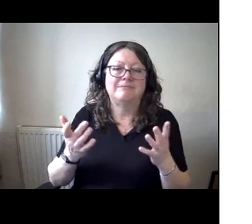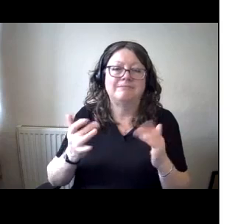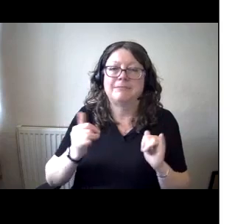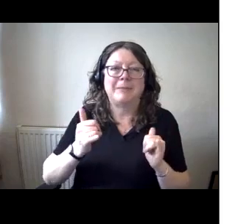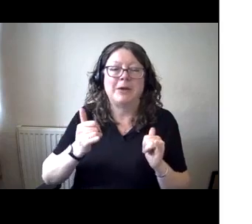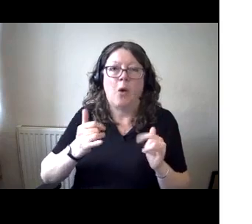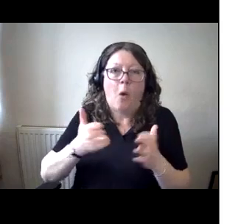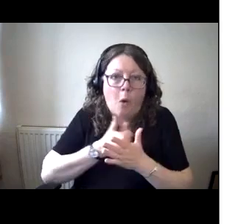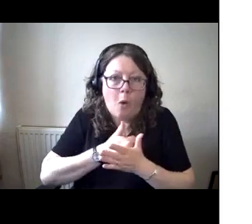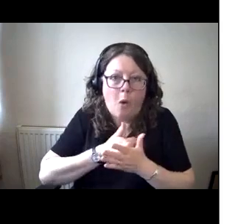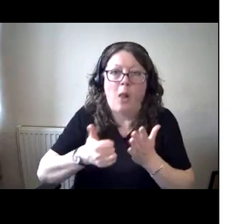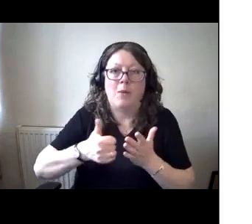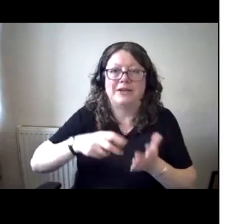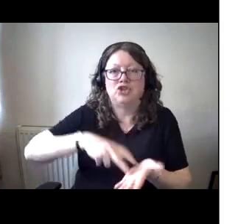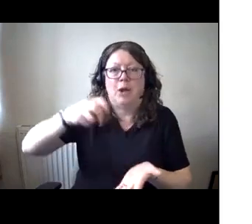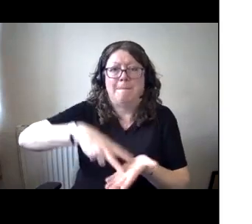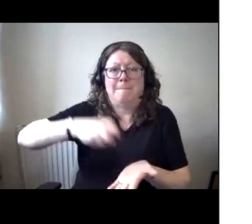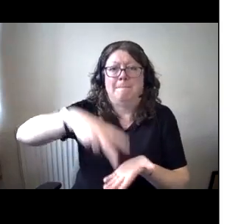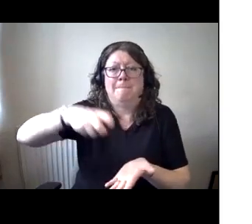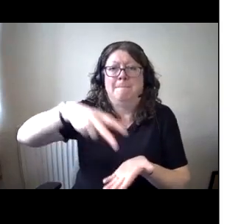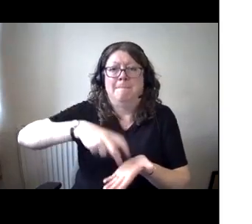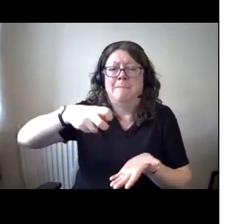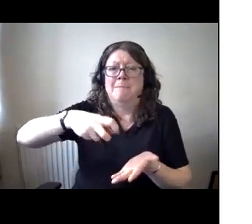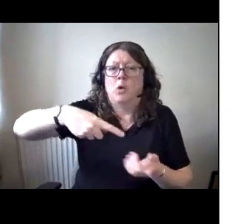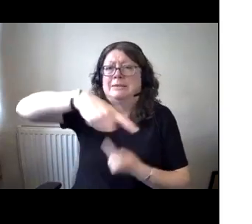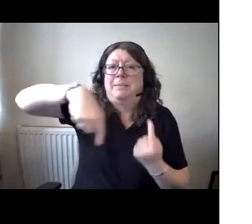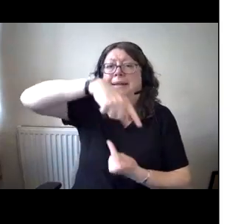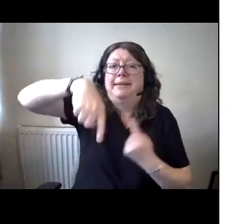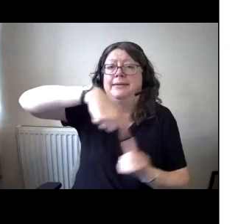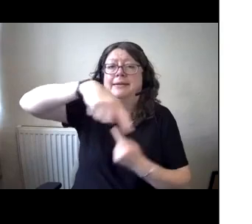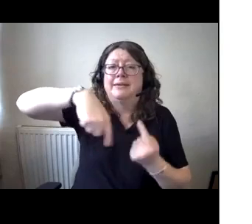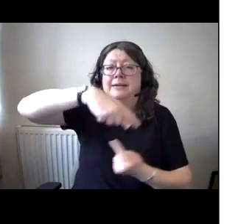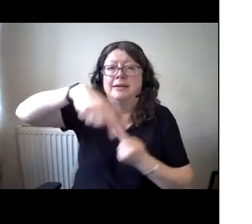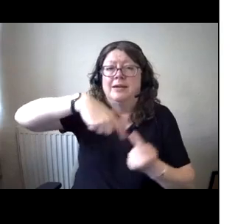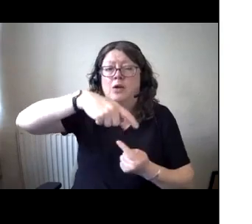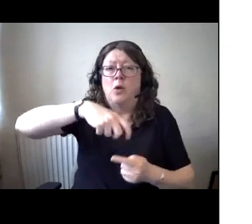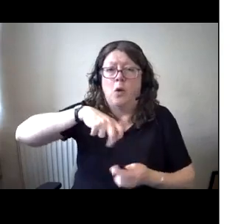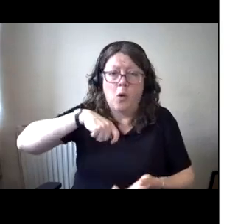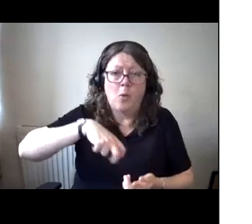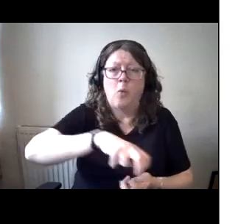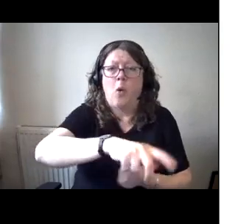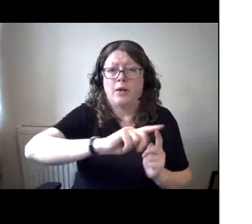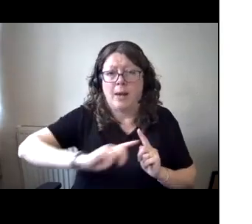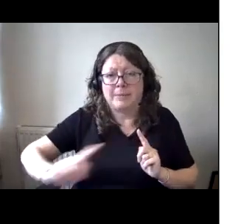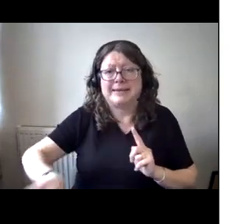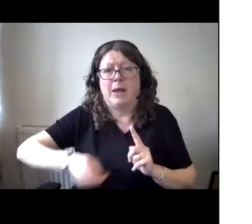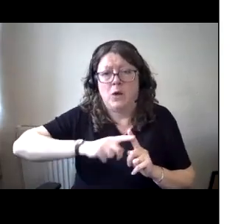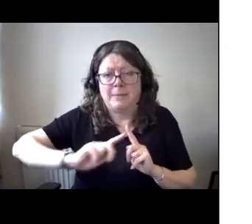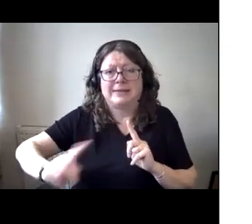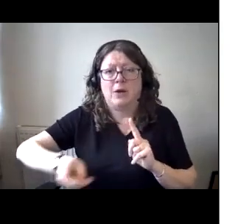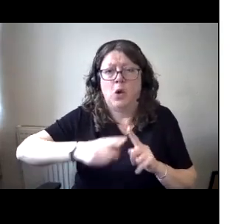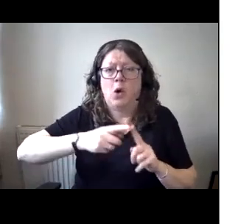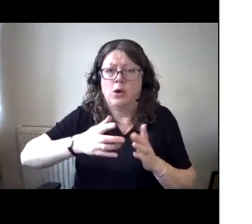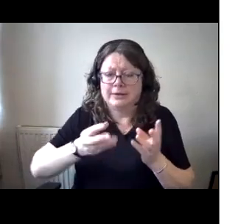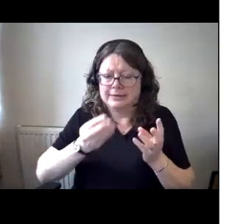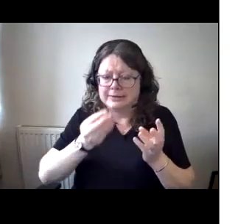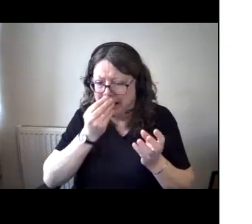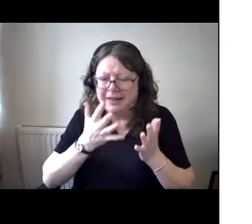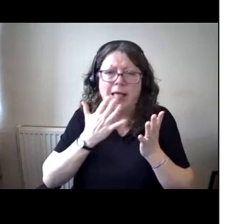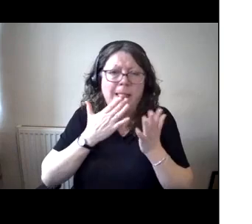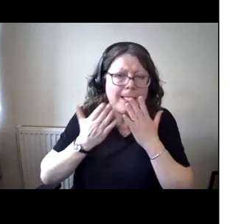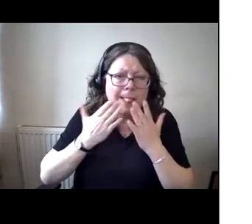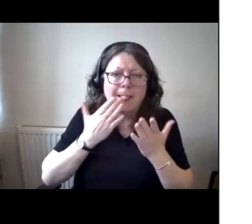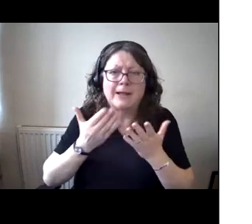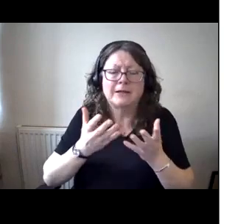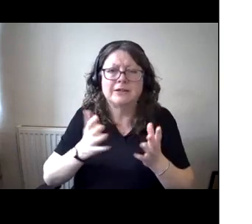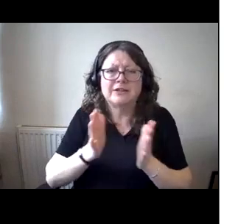spinning, always jumping, always pacing, always touching things, always smelling things, always tasting things.